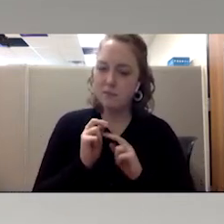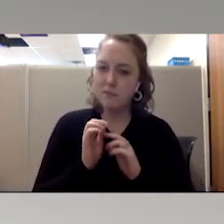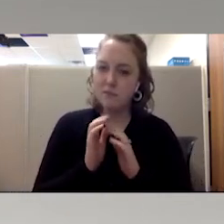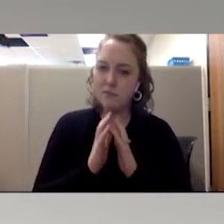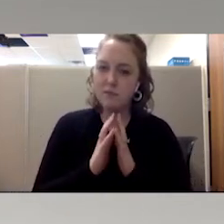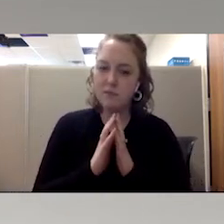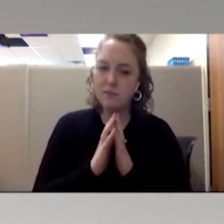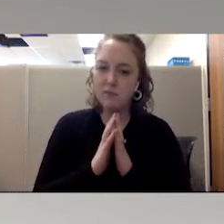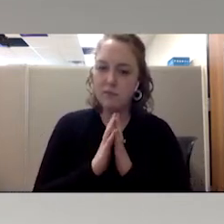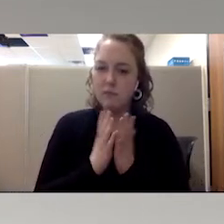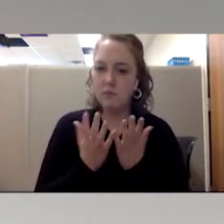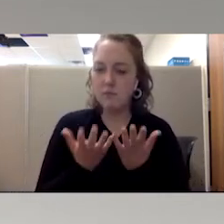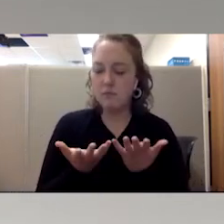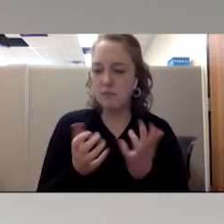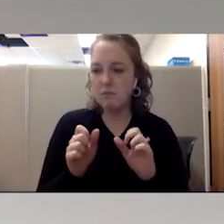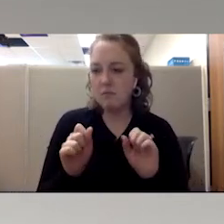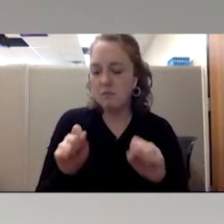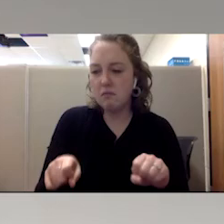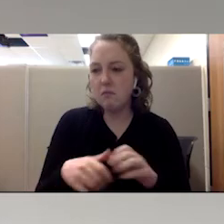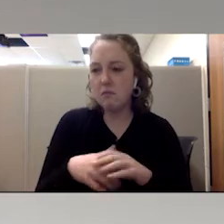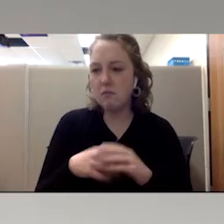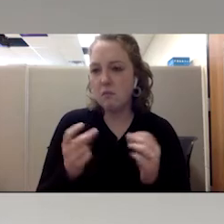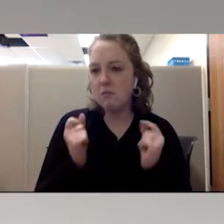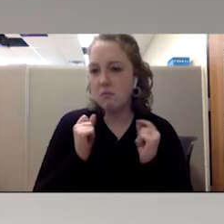facilities for adding to it pretty quickly.